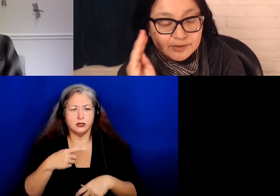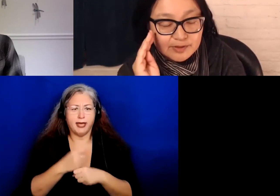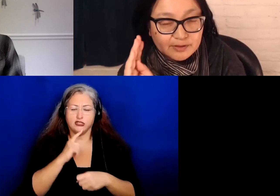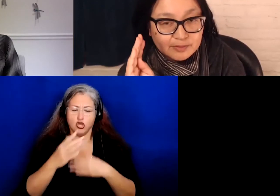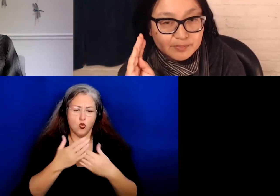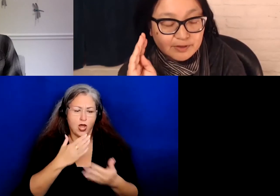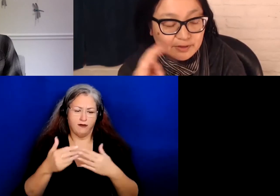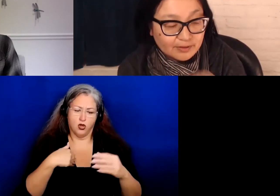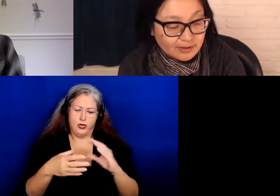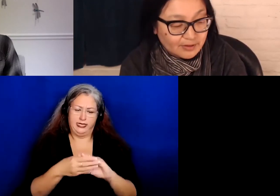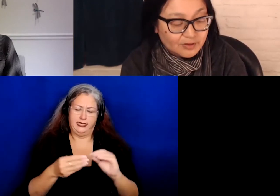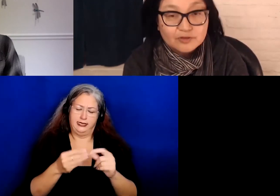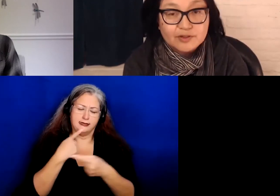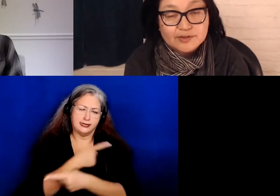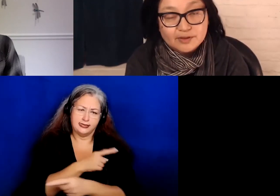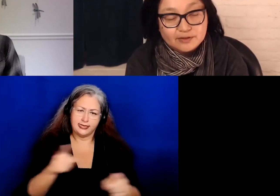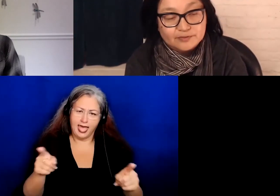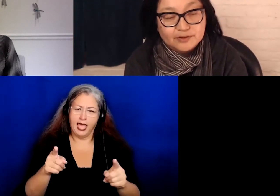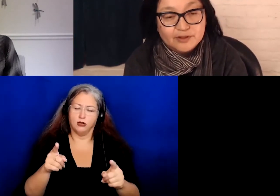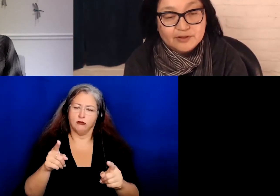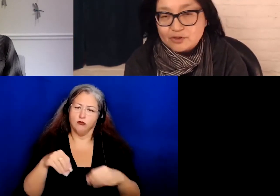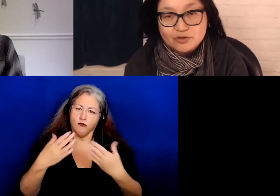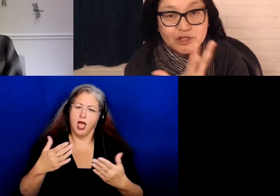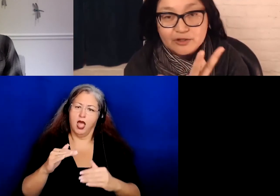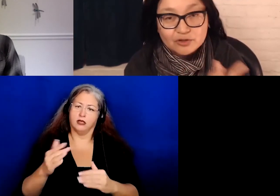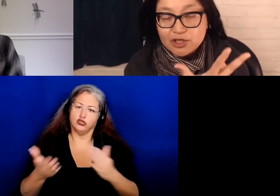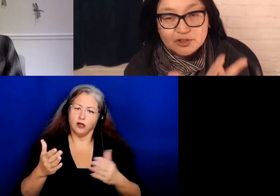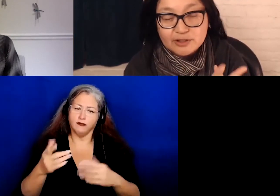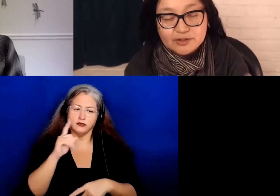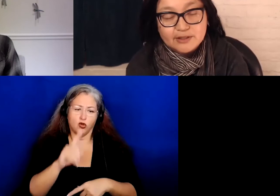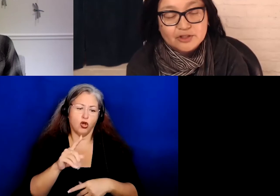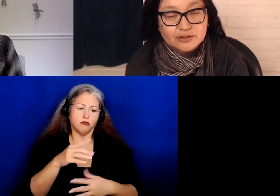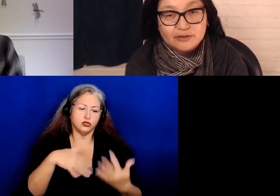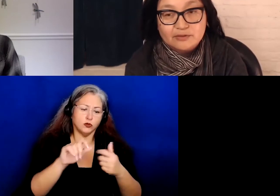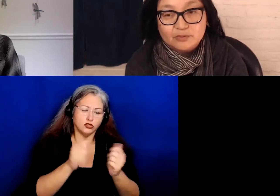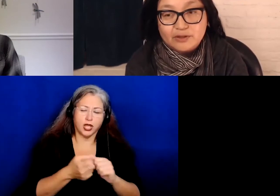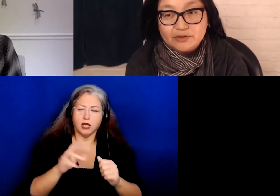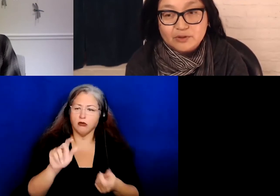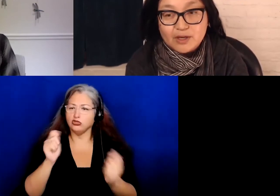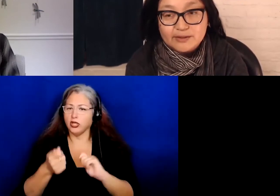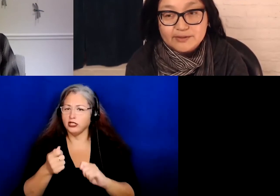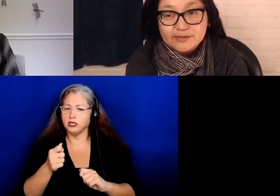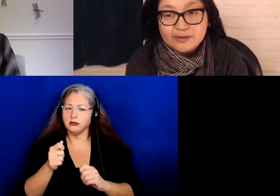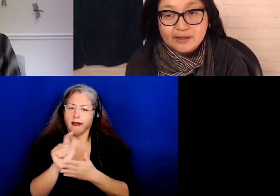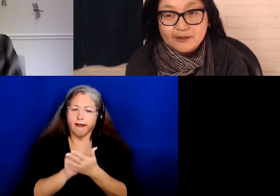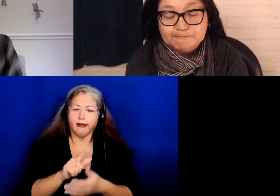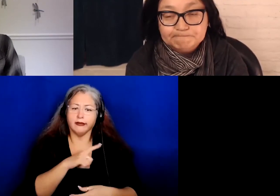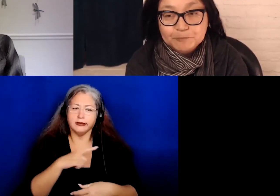said was in the service of social change or changing legislation or whatever it